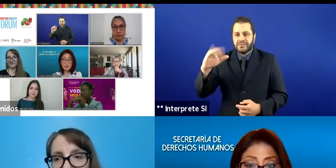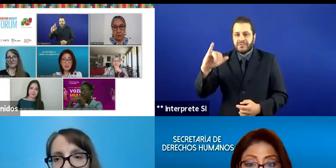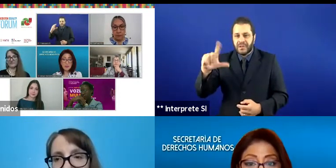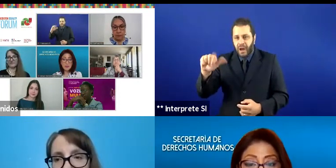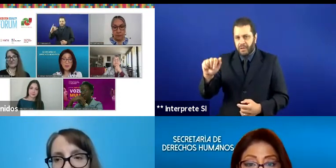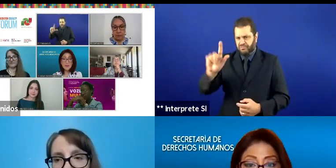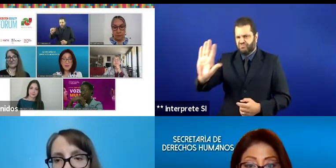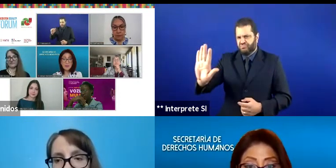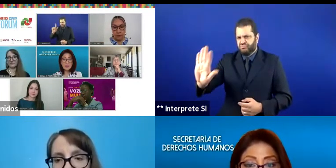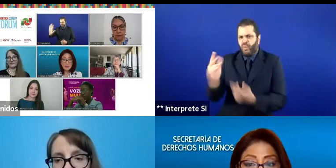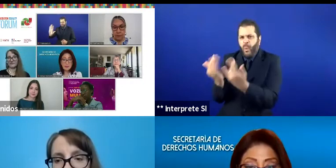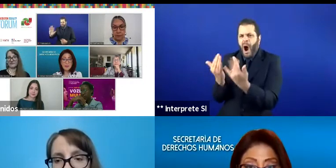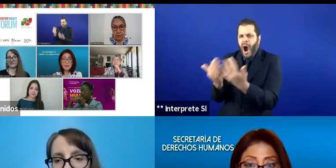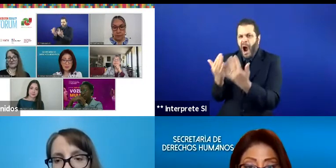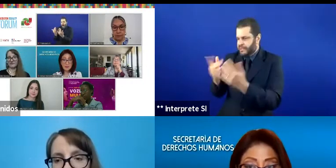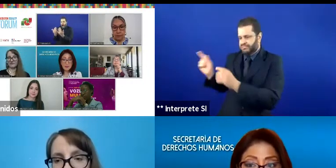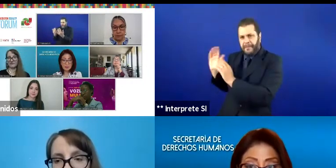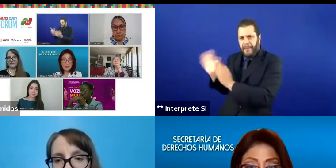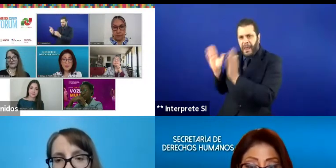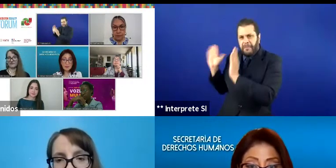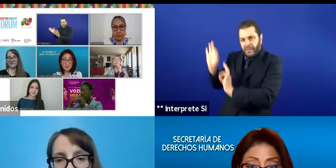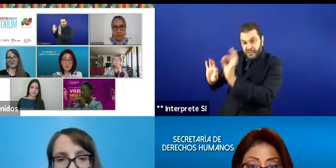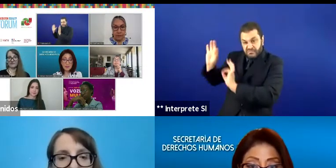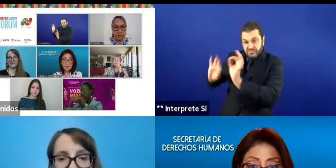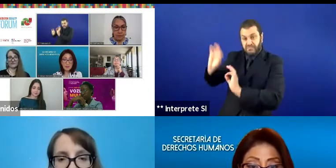voy yo a traducir después de Shannon, muy rápido.